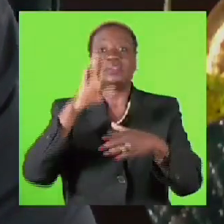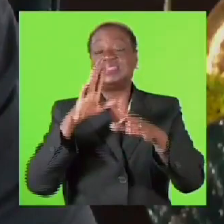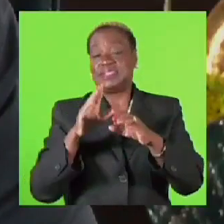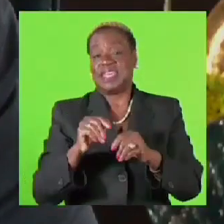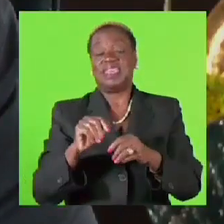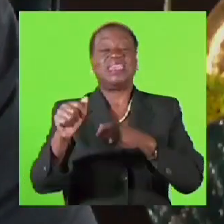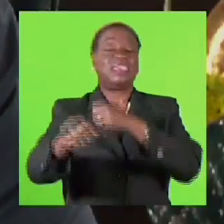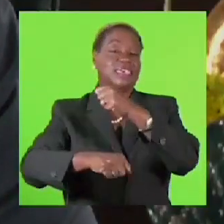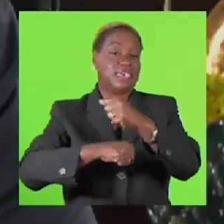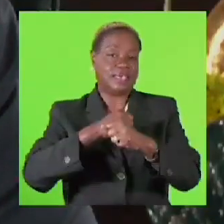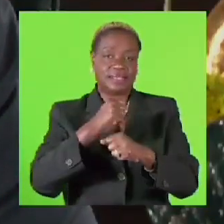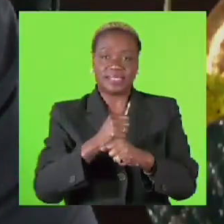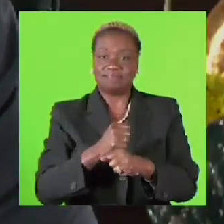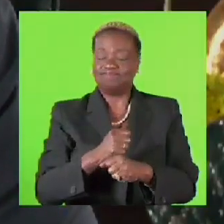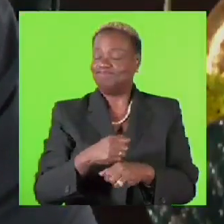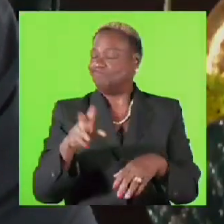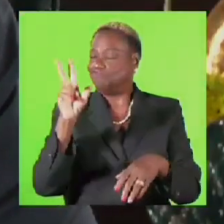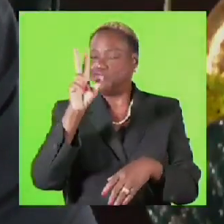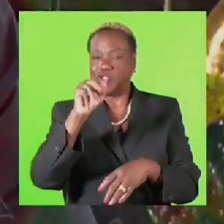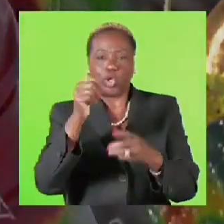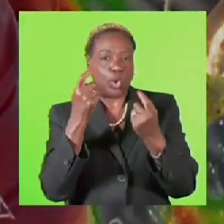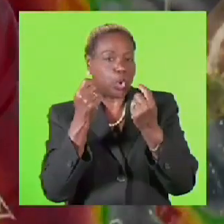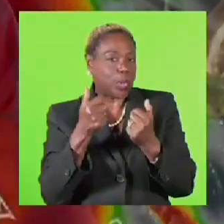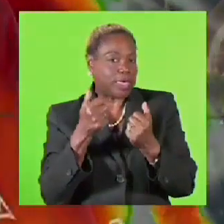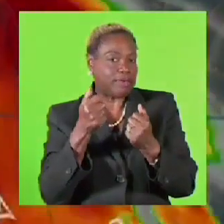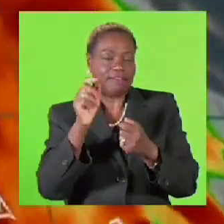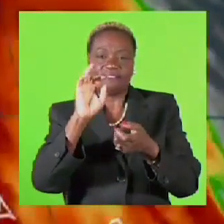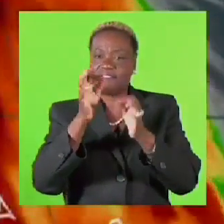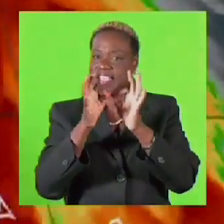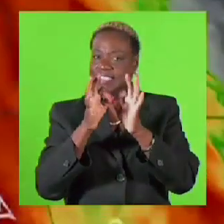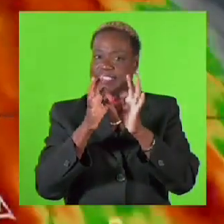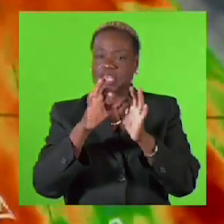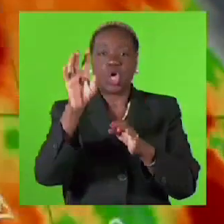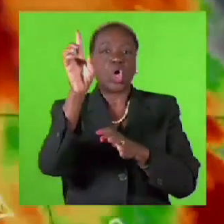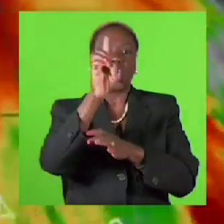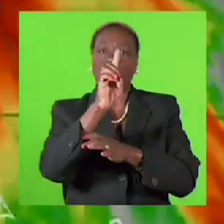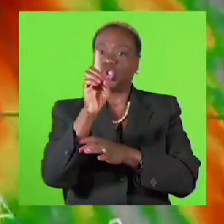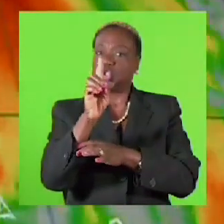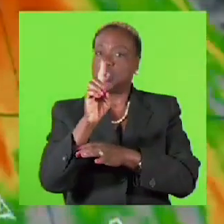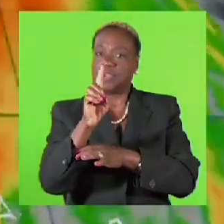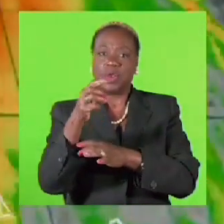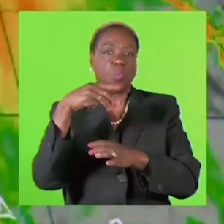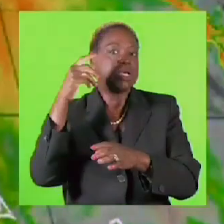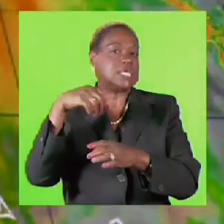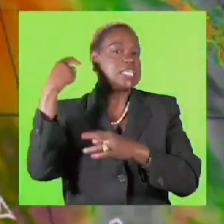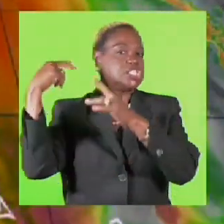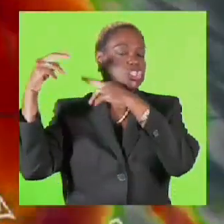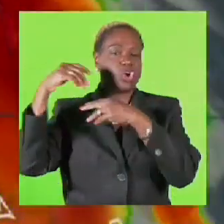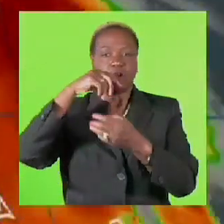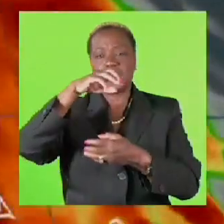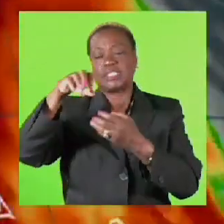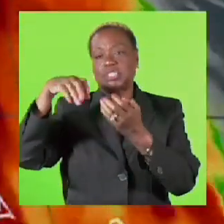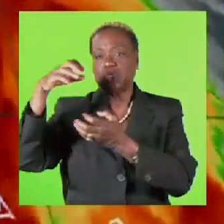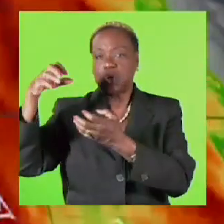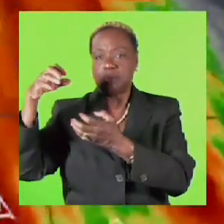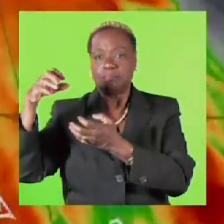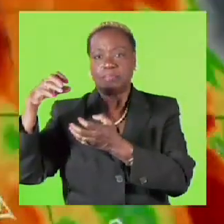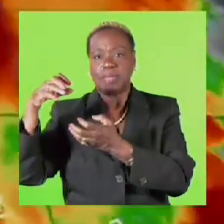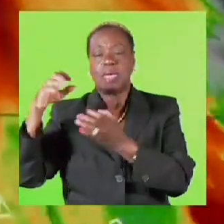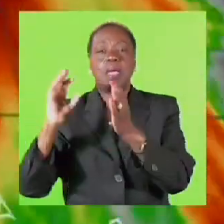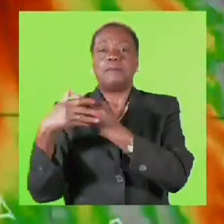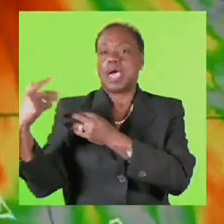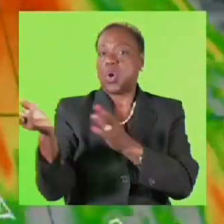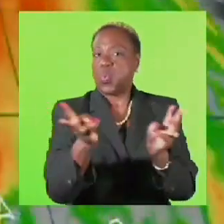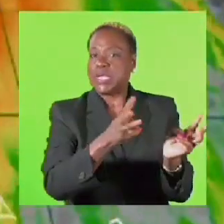fix. Dorian was a historic storm. By wind speed, it was the second strongest